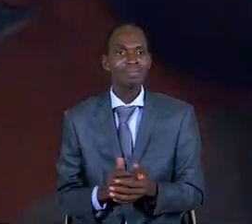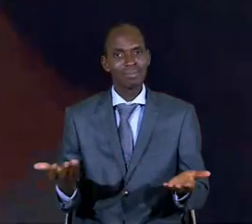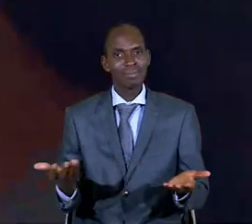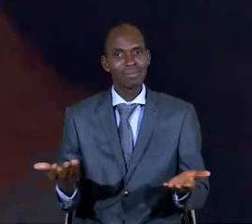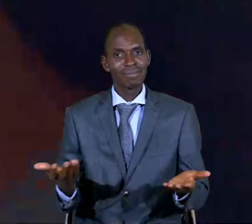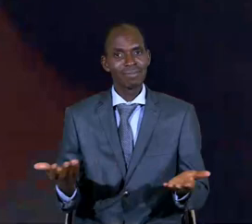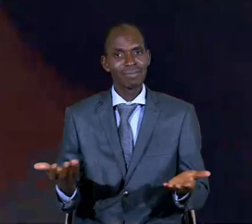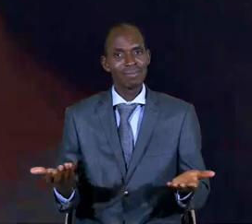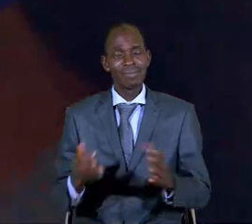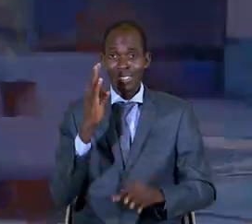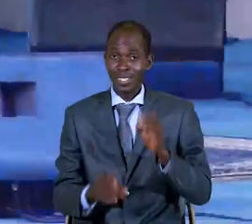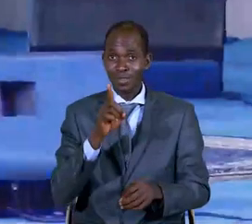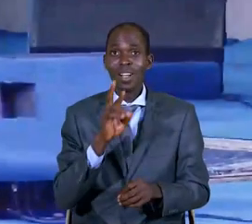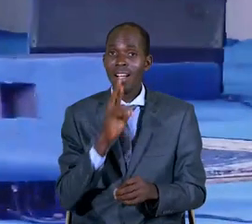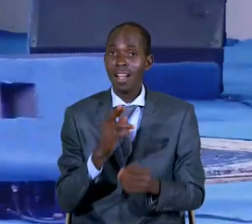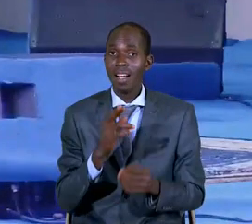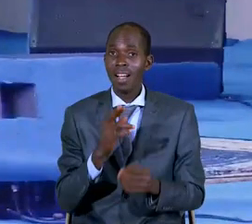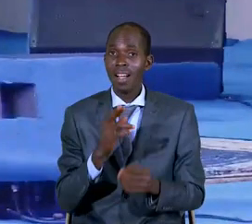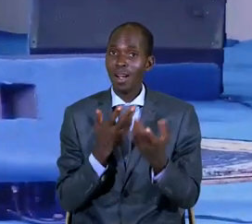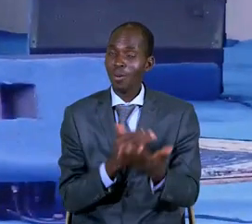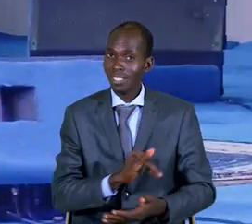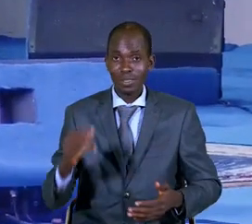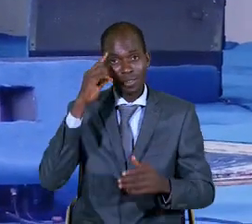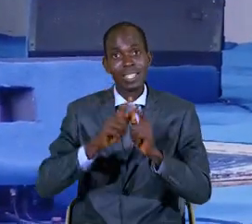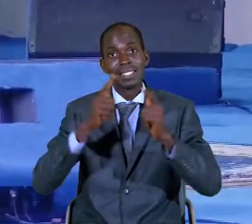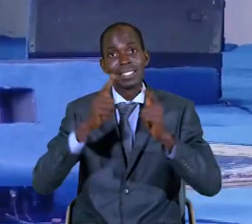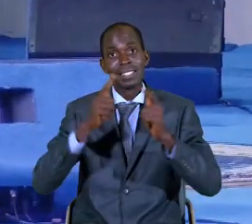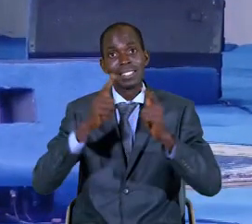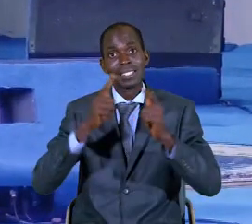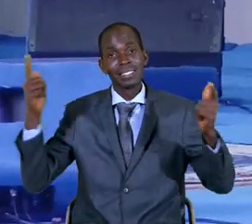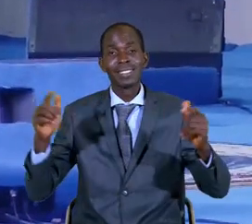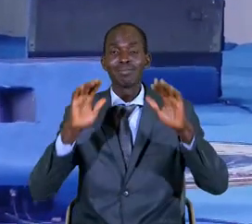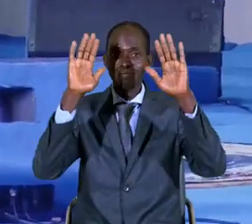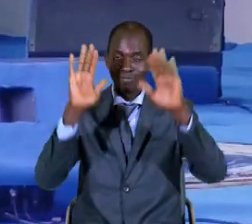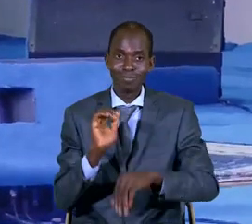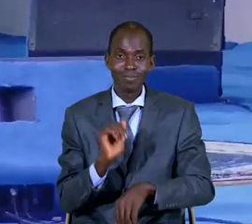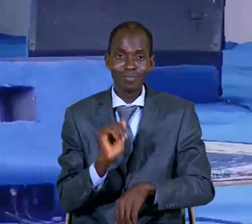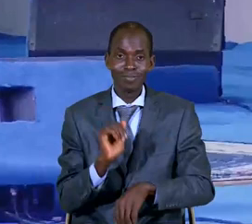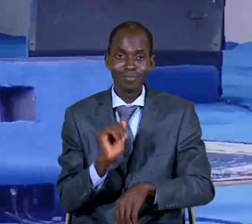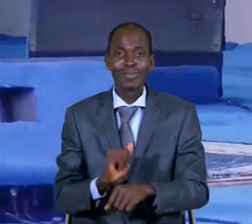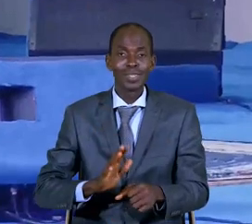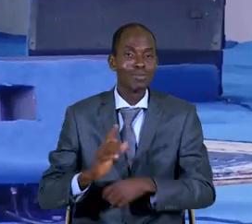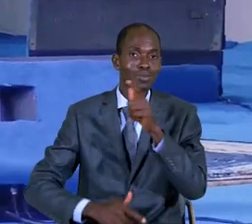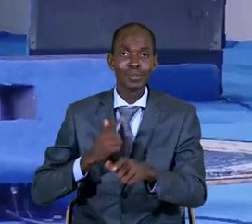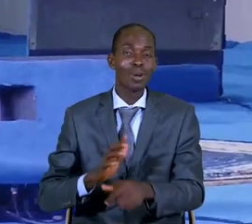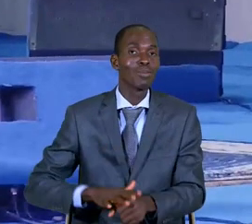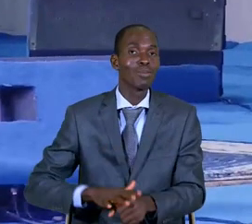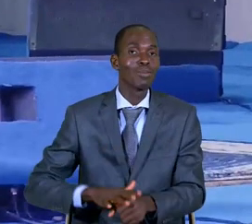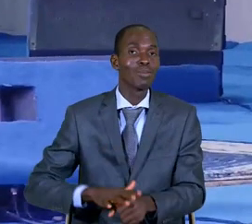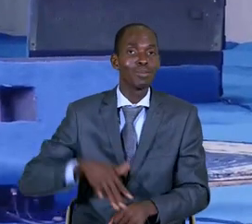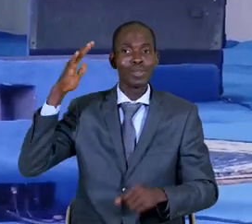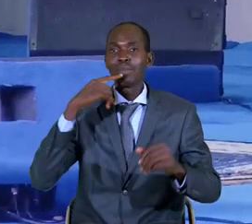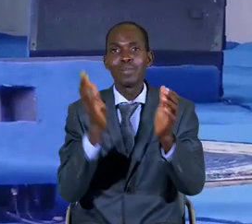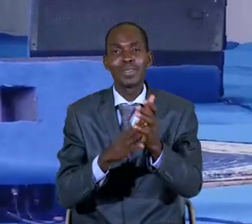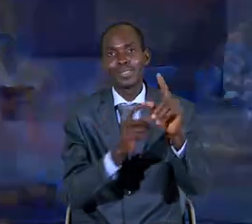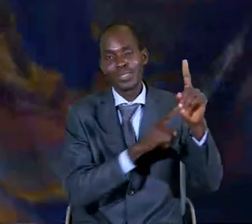If you are waiting for great miracle global explosion, I said praise the